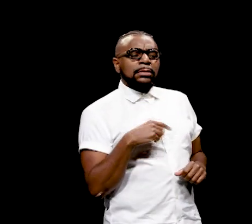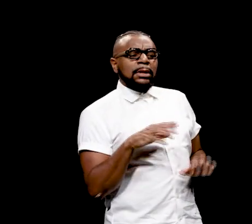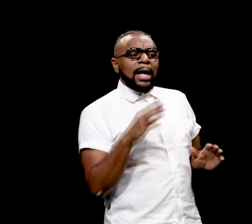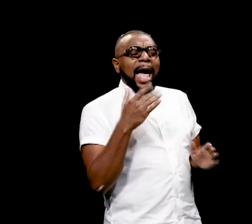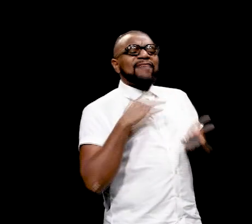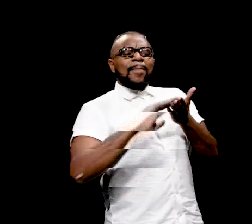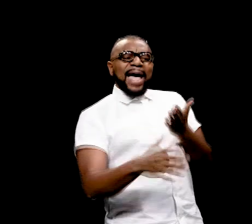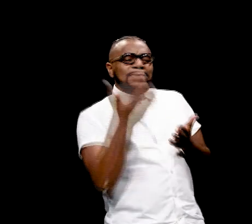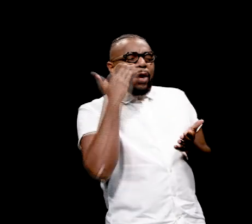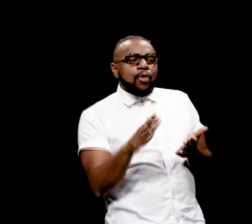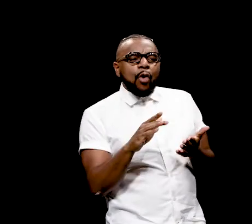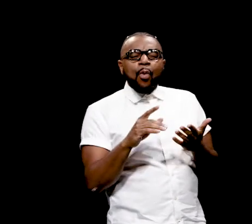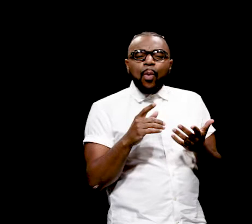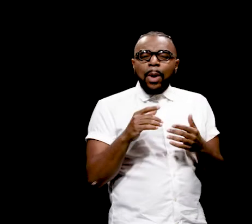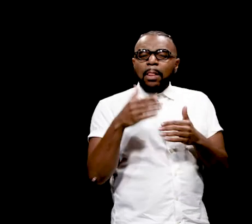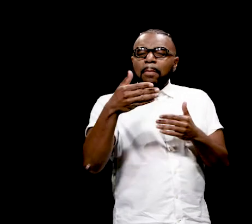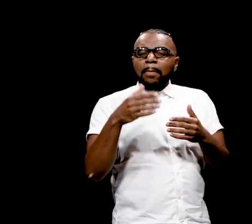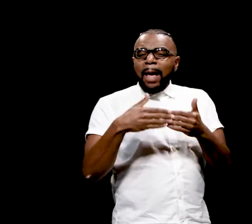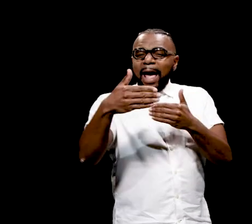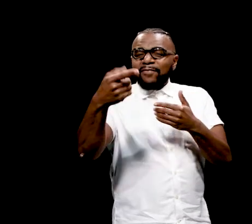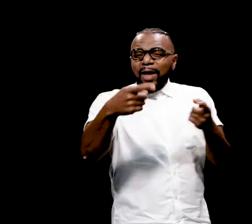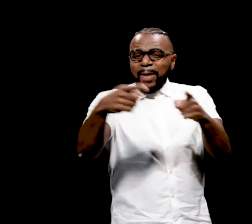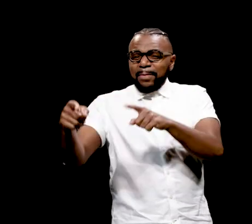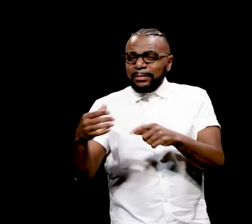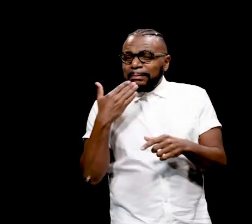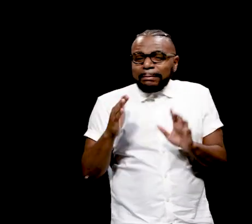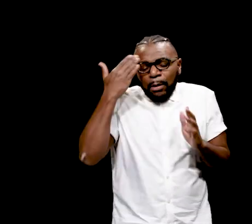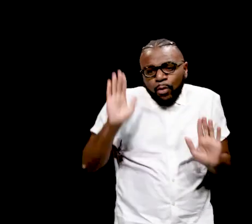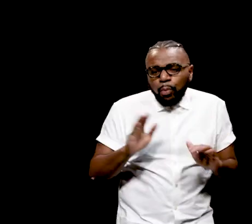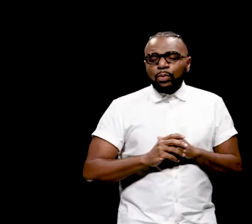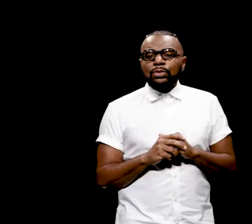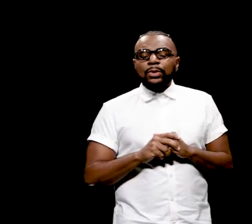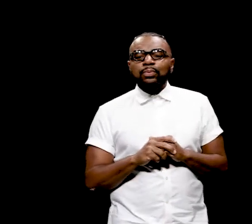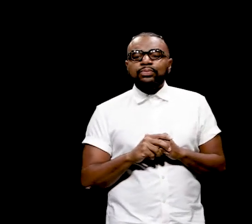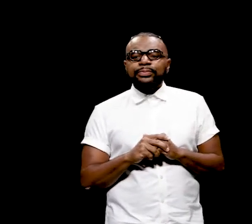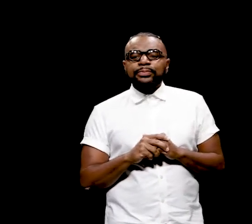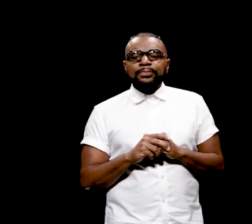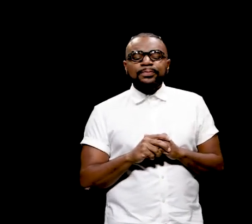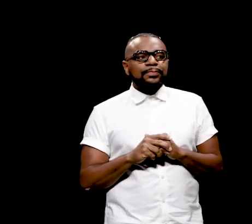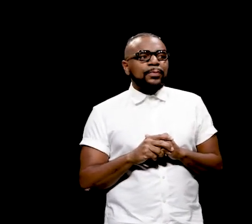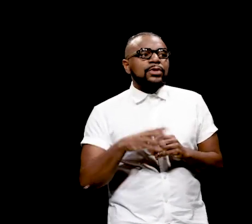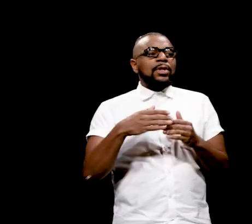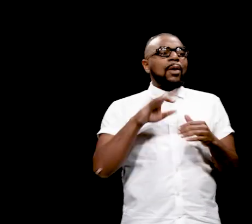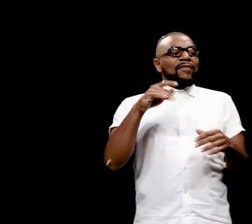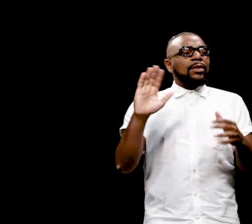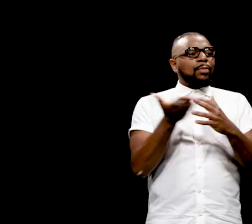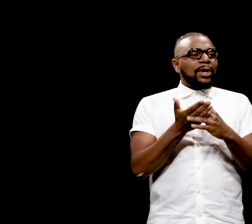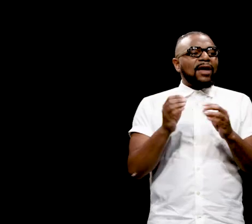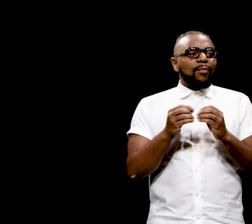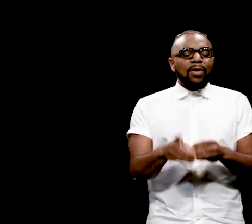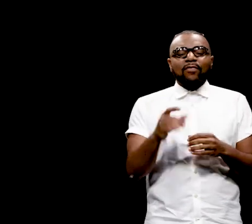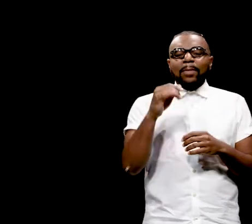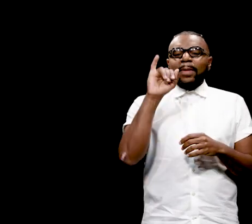consequences. Thank you. We are going to take a small break to hear about some more opportunities from Imagine Black